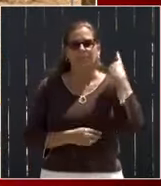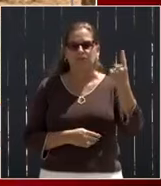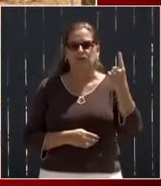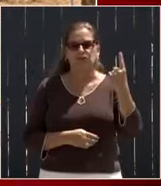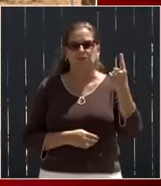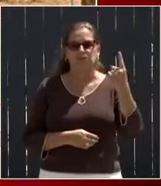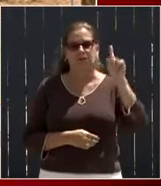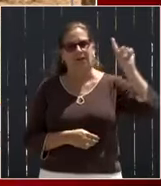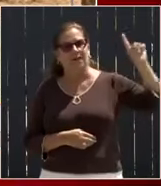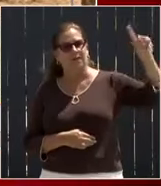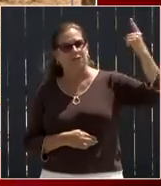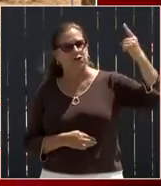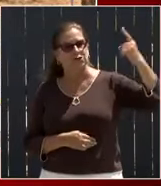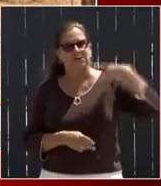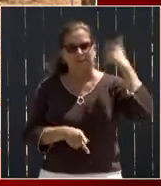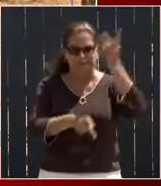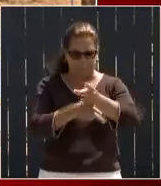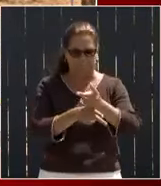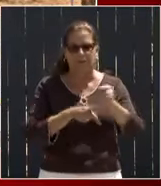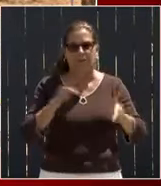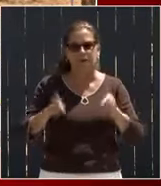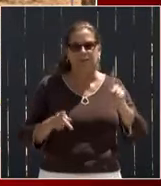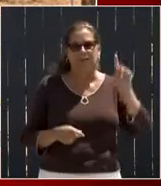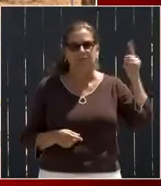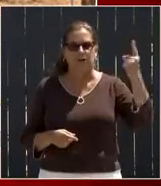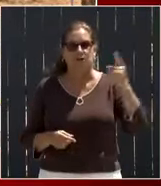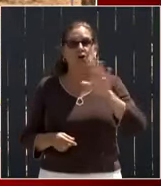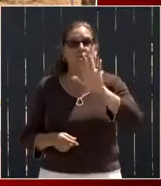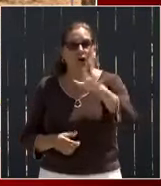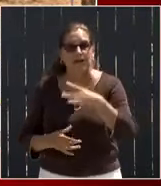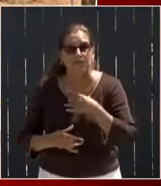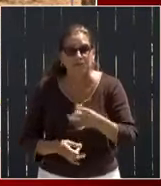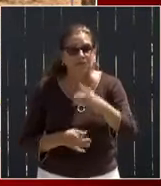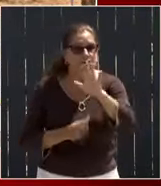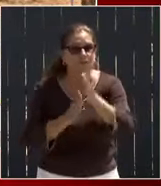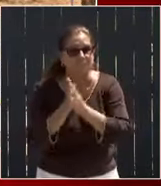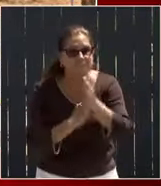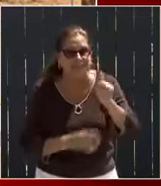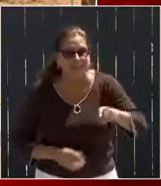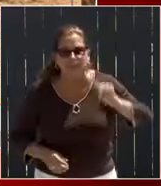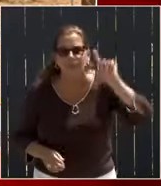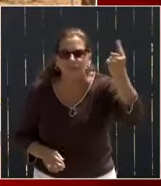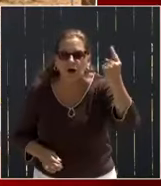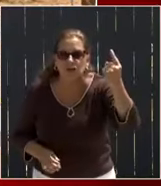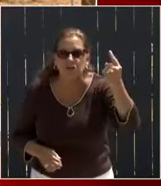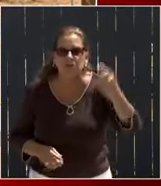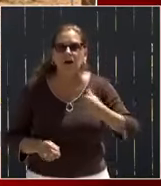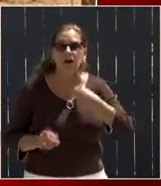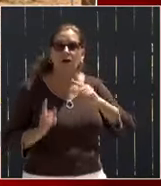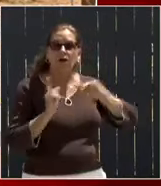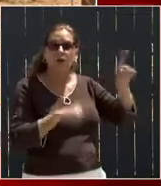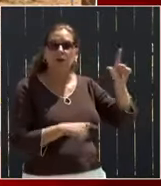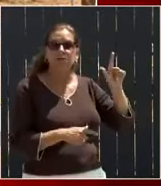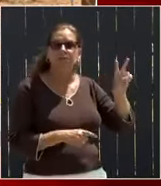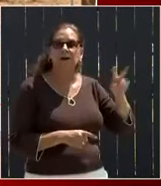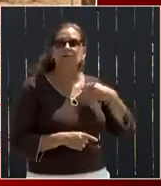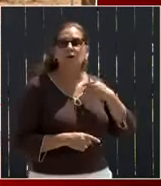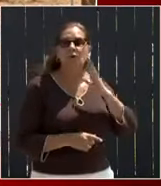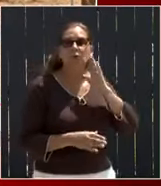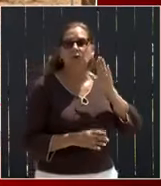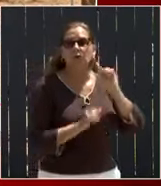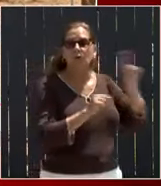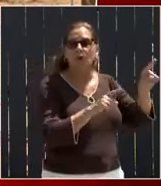this. So when we go to Las Vegas the next time, we won't be talking about what might be happening at Skyland. We will be